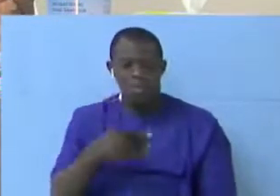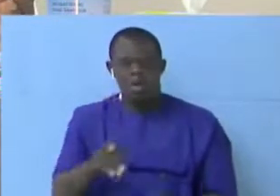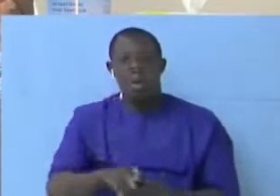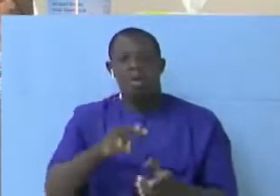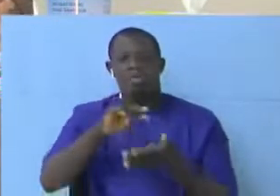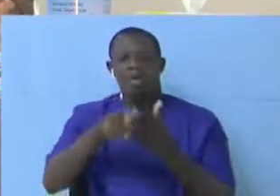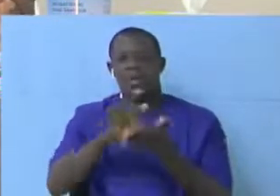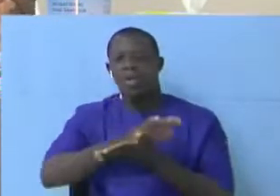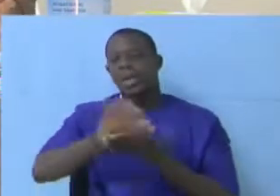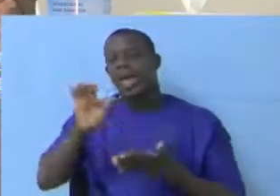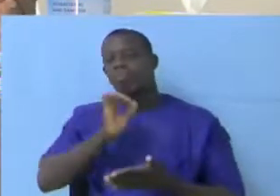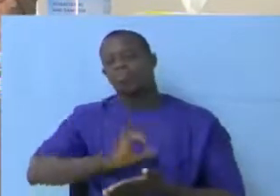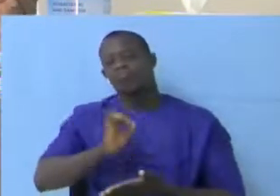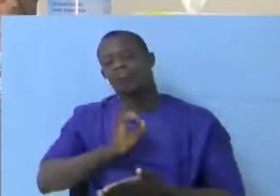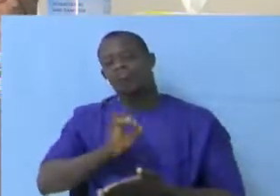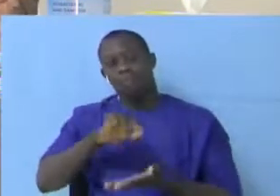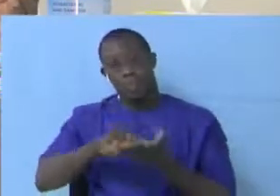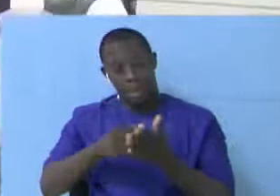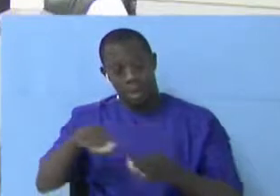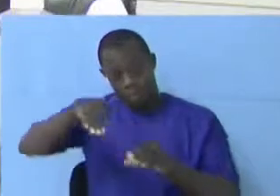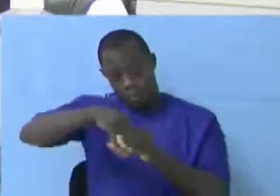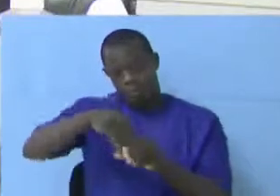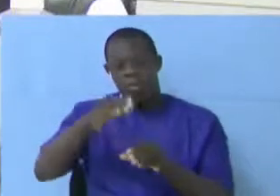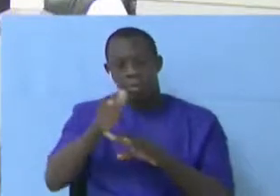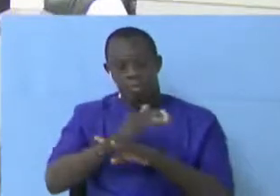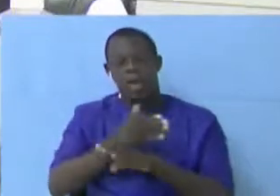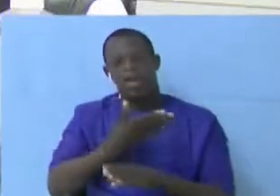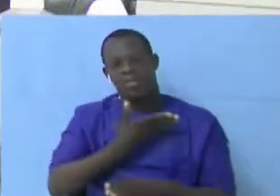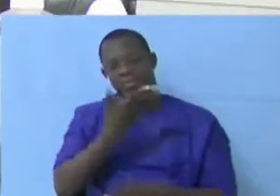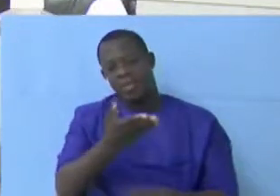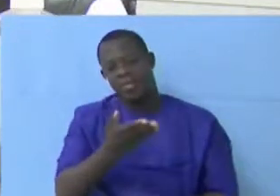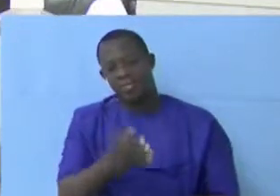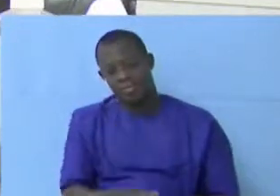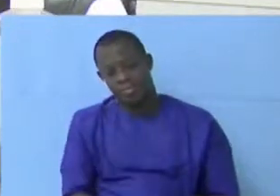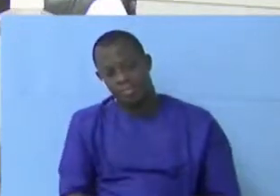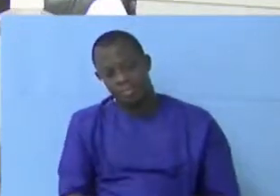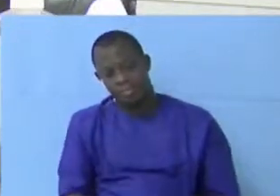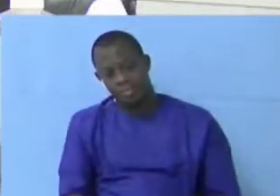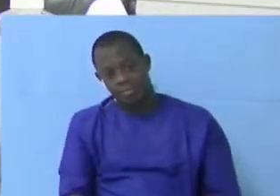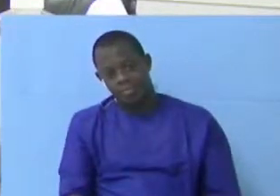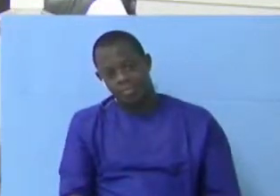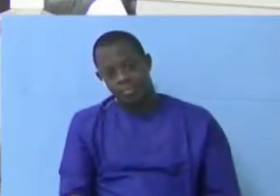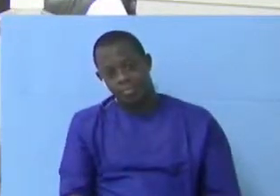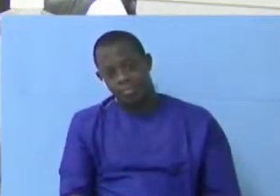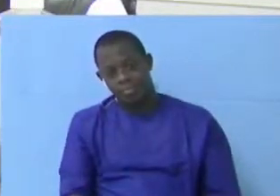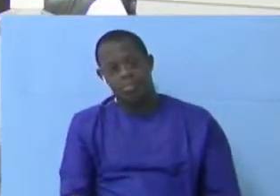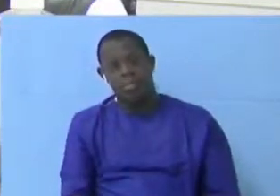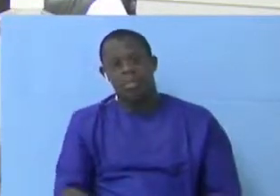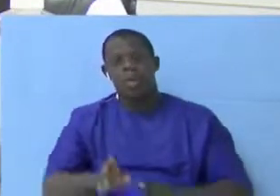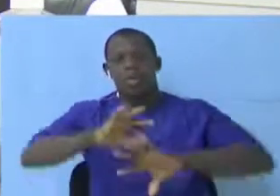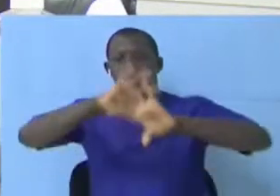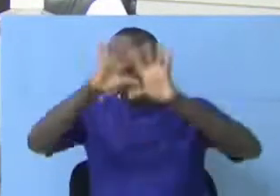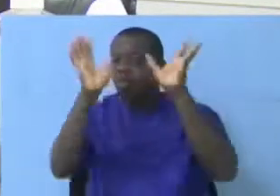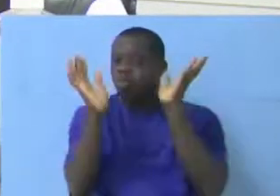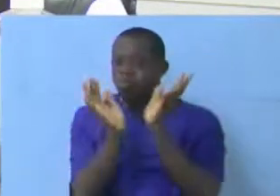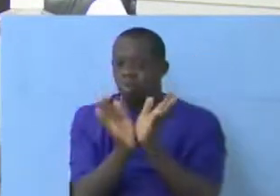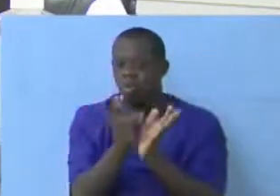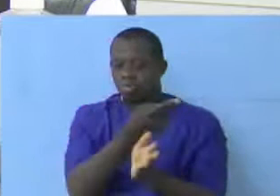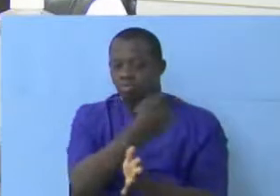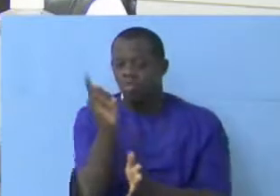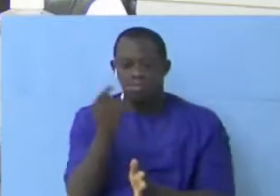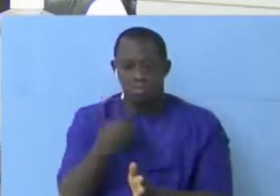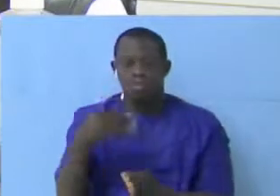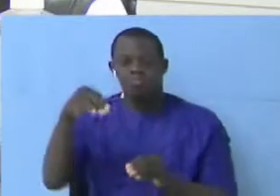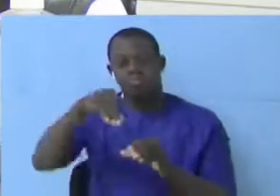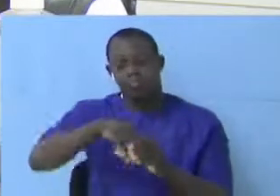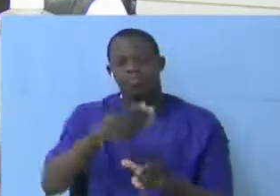hani kabi nyaonya yakko nyujube nyaonya nyarande nyawato min bebe nje molla ma alman senaya. All of you were tainted. Al tolde molla me